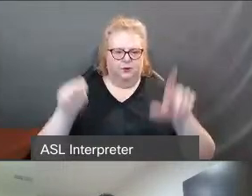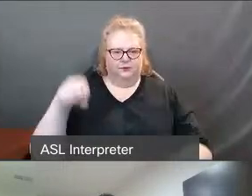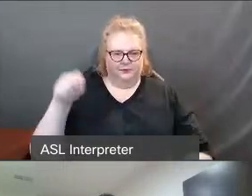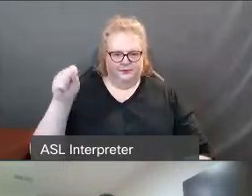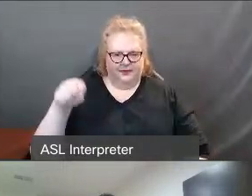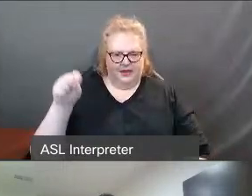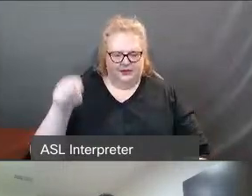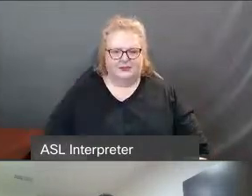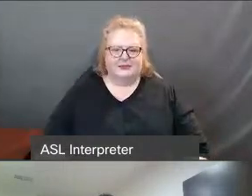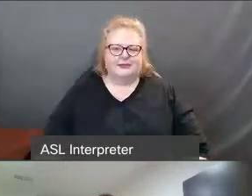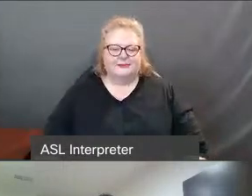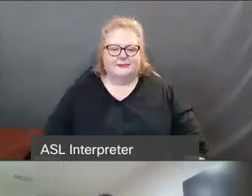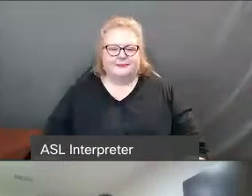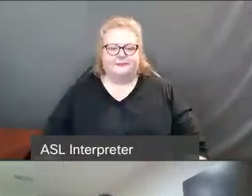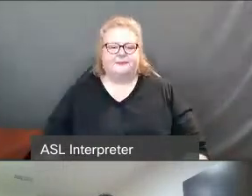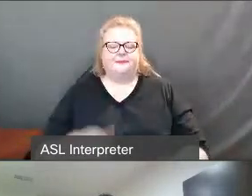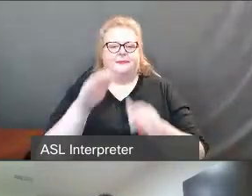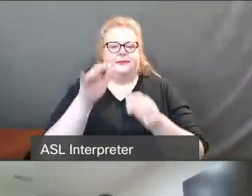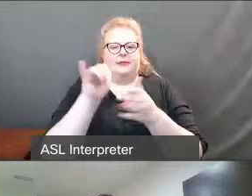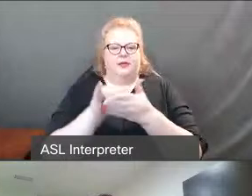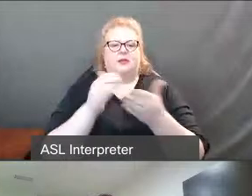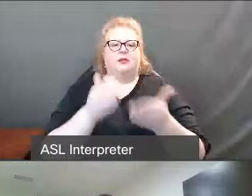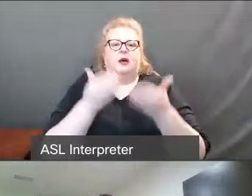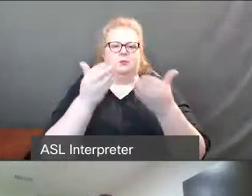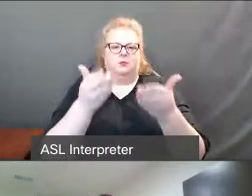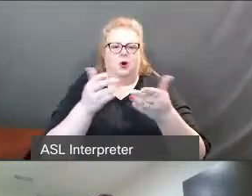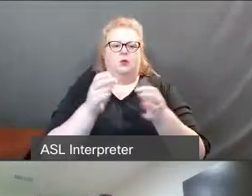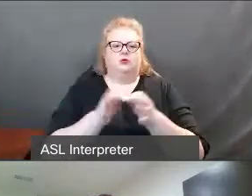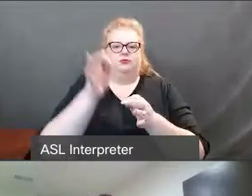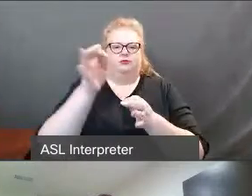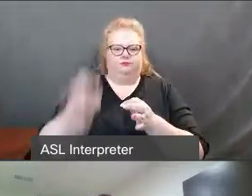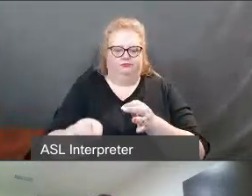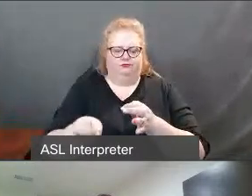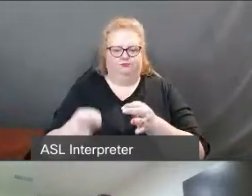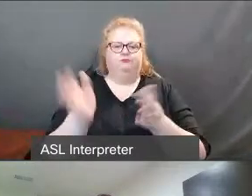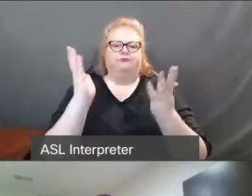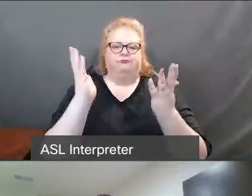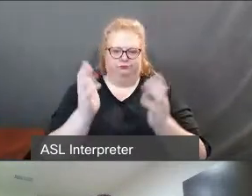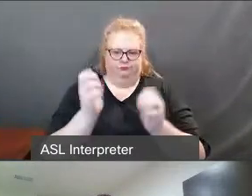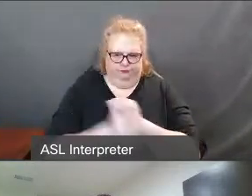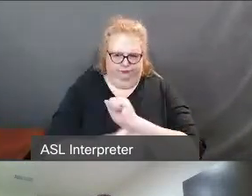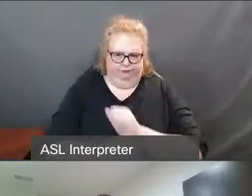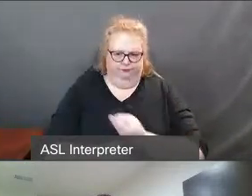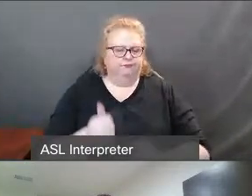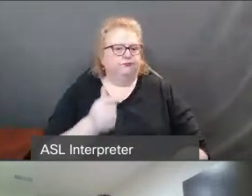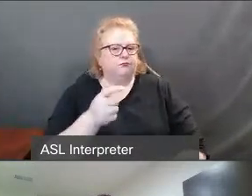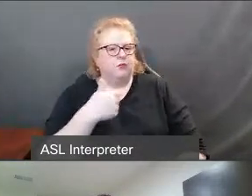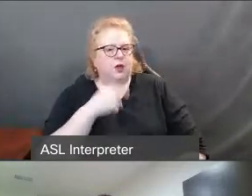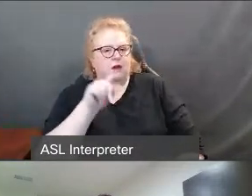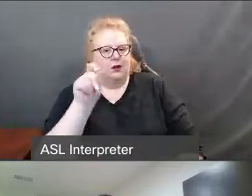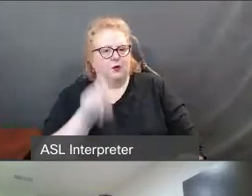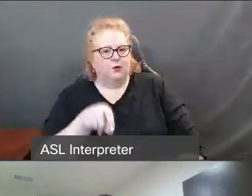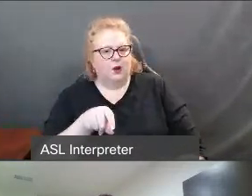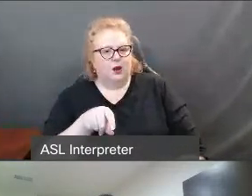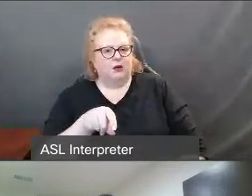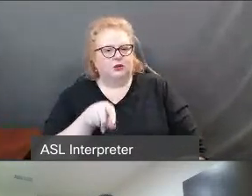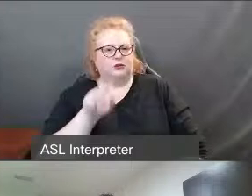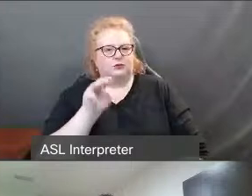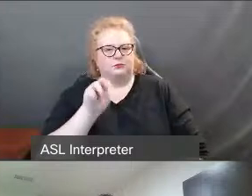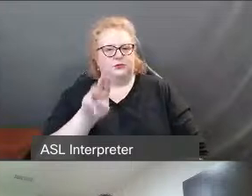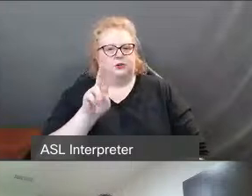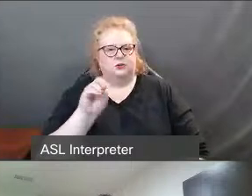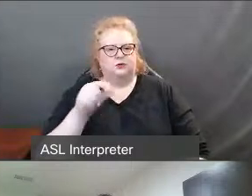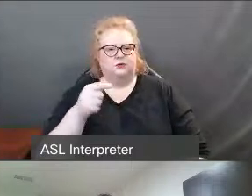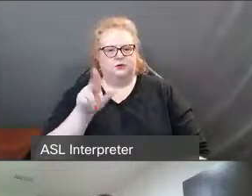Yes. Motion to defer carries. Commissioner Vogel, I think you had a question. Thank you, Chair.